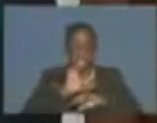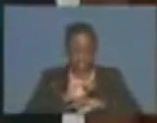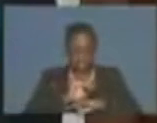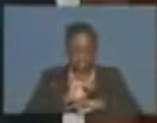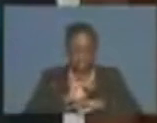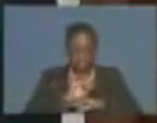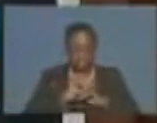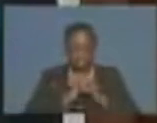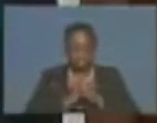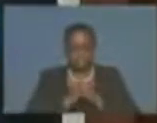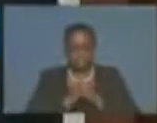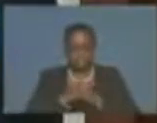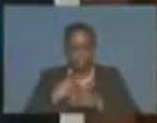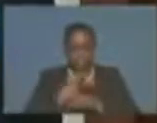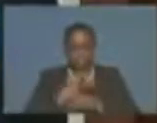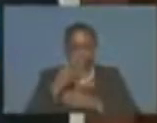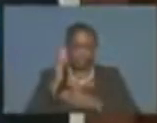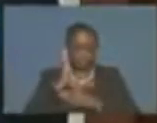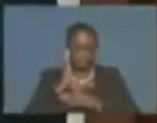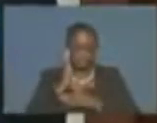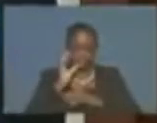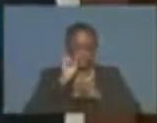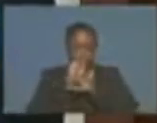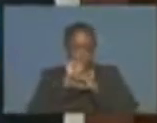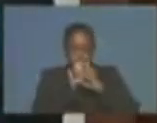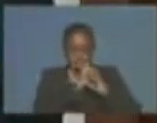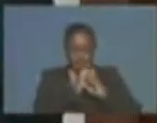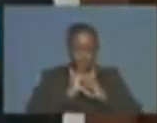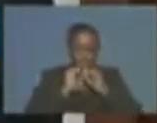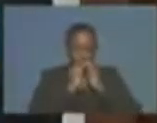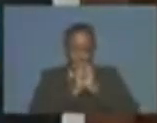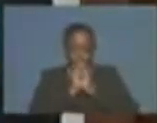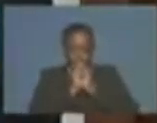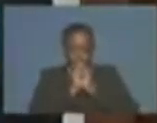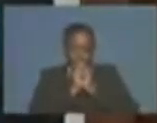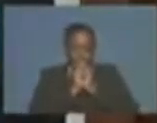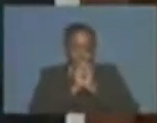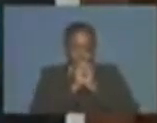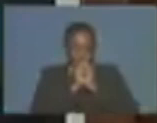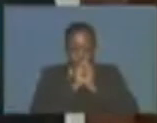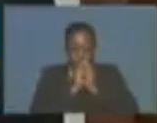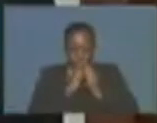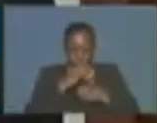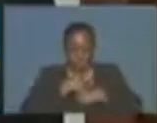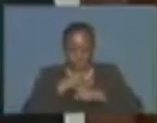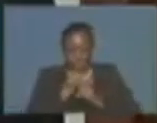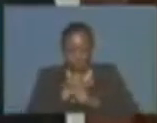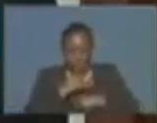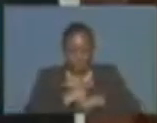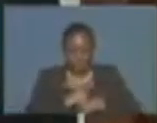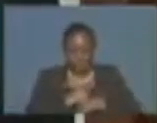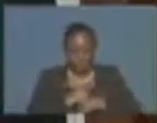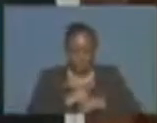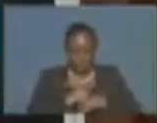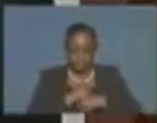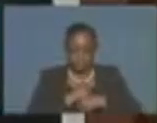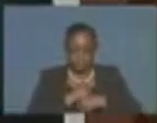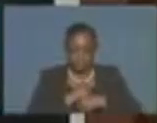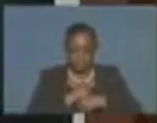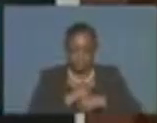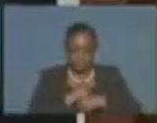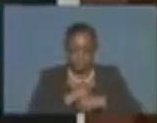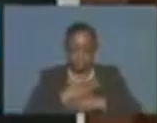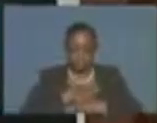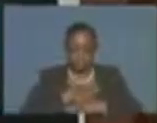at large, that we would collaborate to make recommendations and formulate strategic aspects in terms